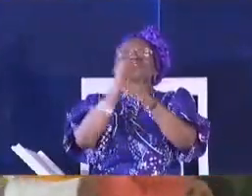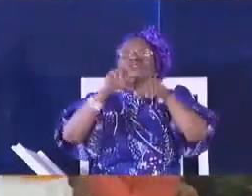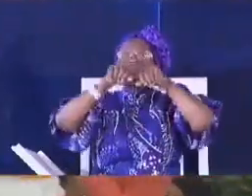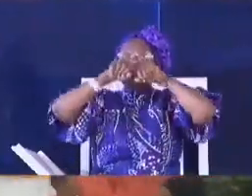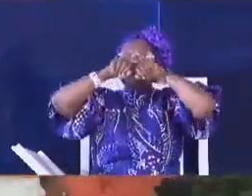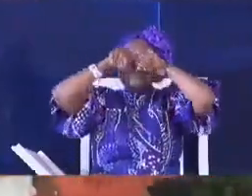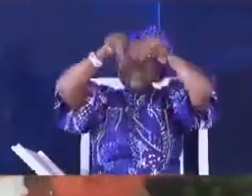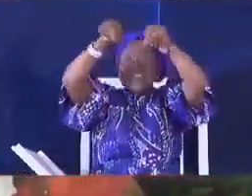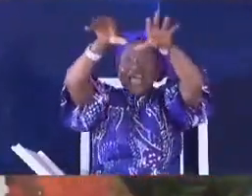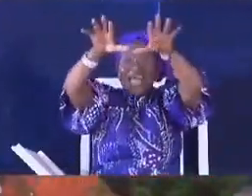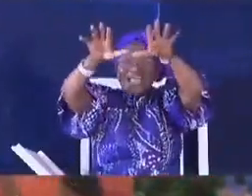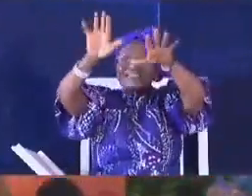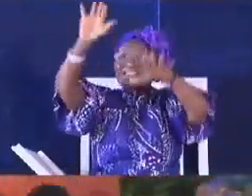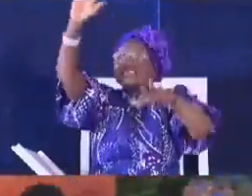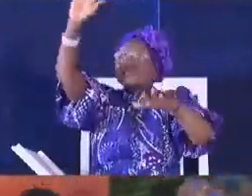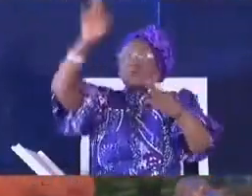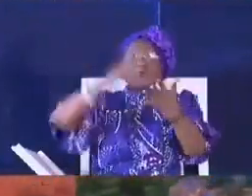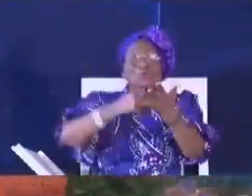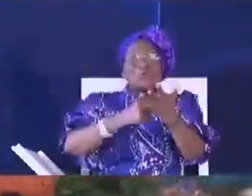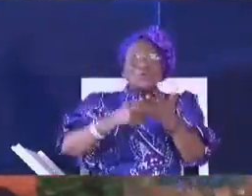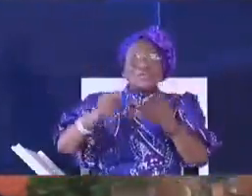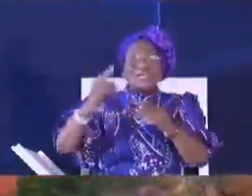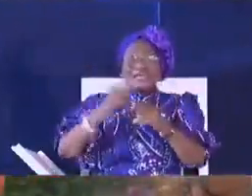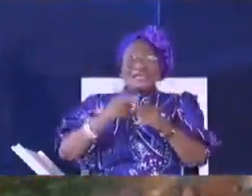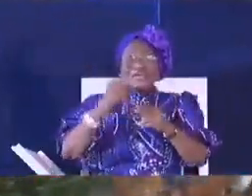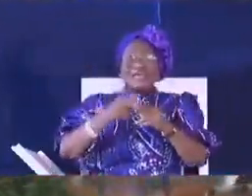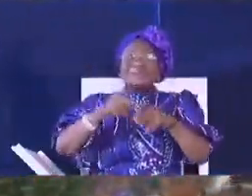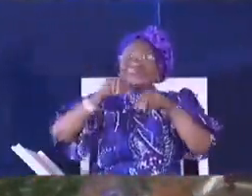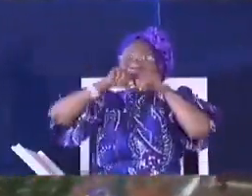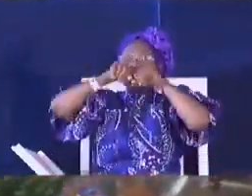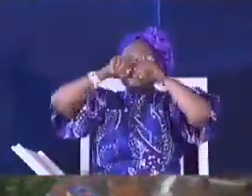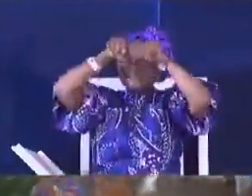name. Bless his holy name.